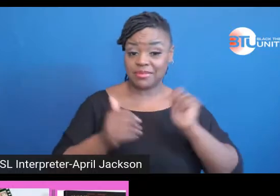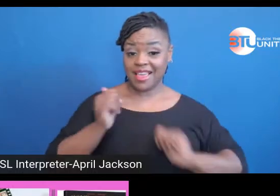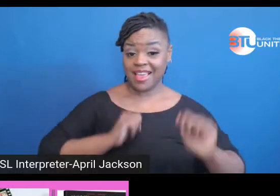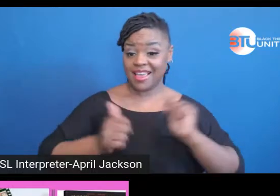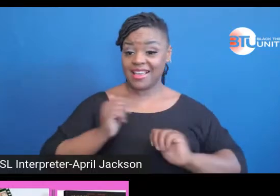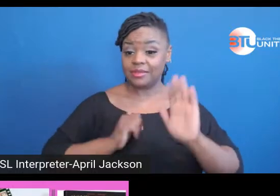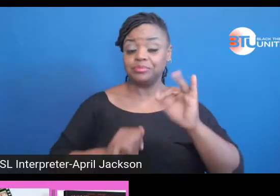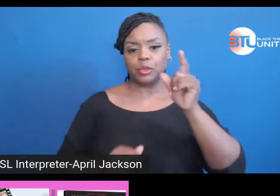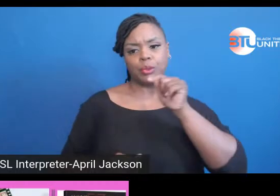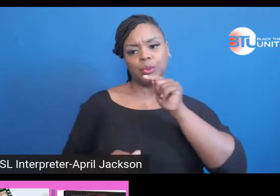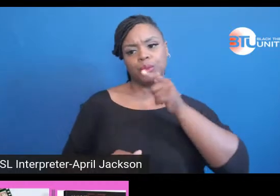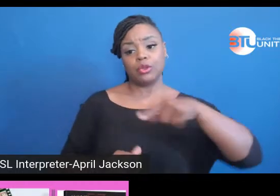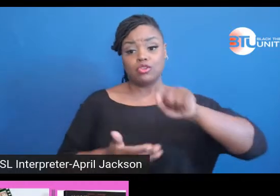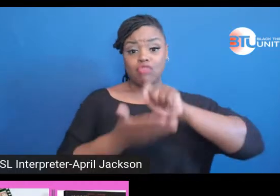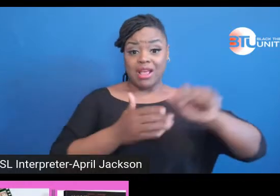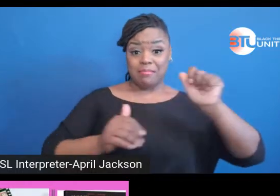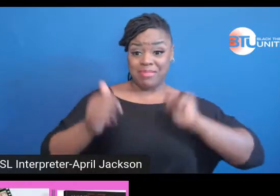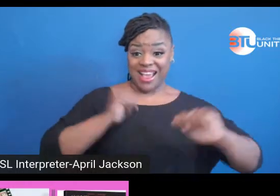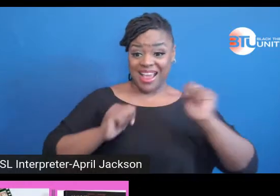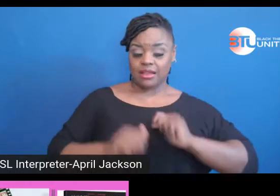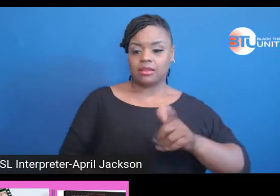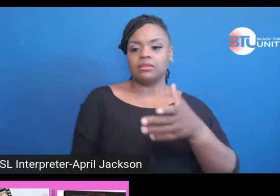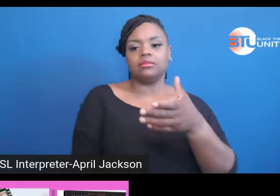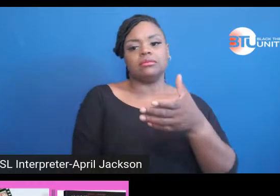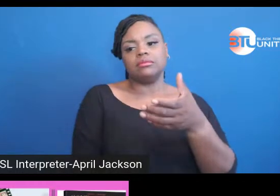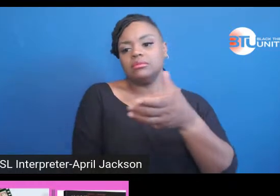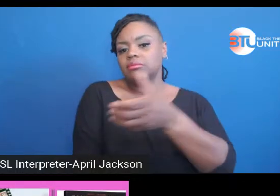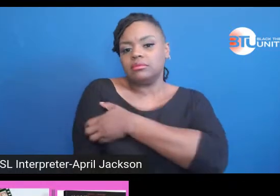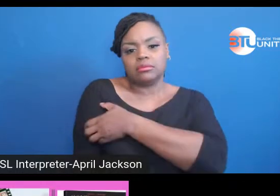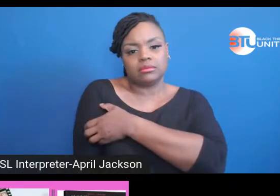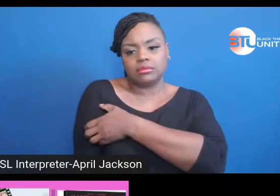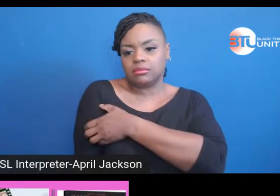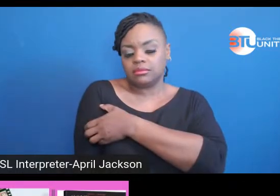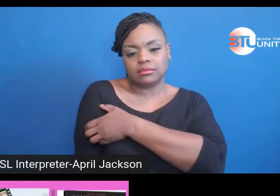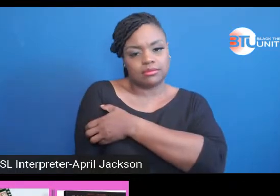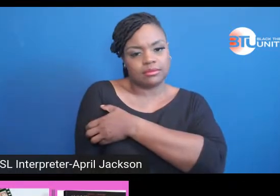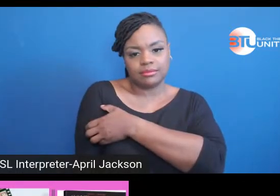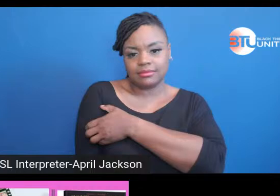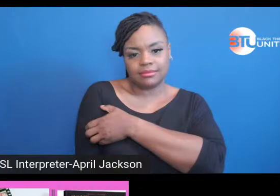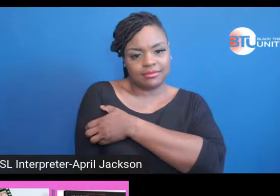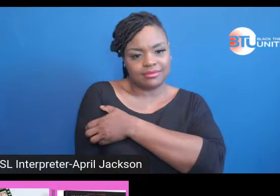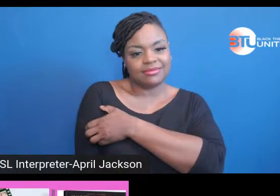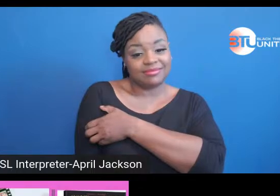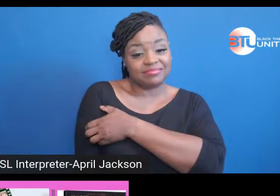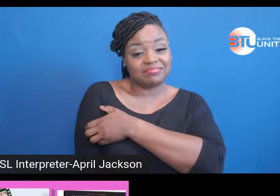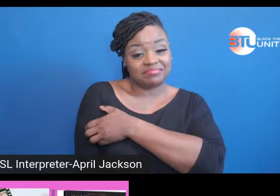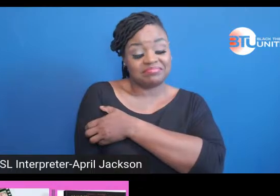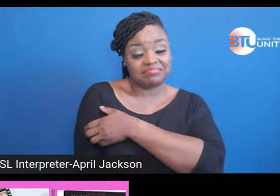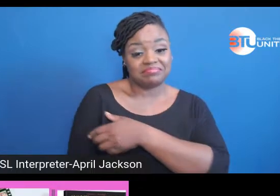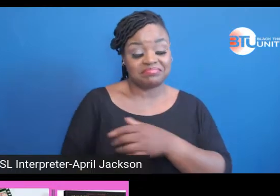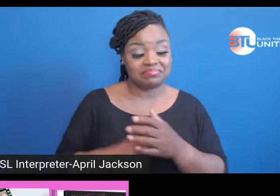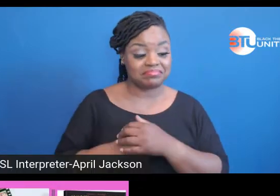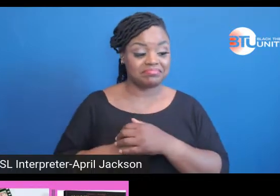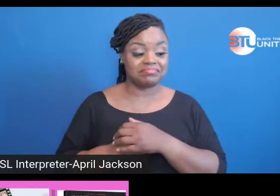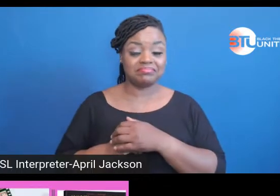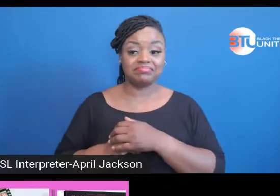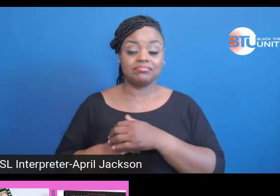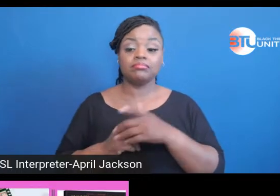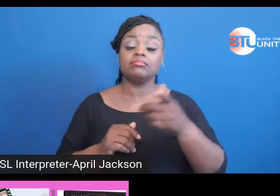very powerful, just by practice, as well as by a mandate by the